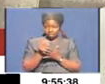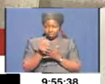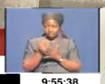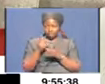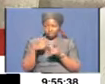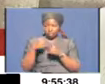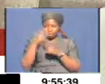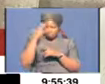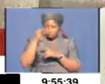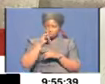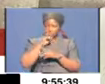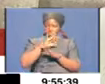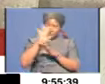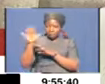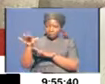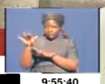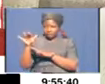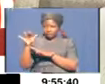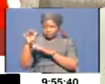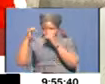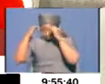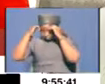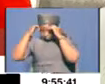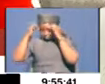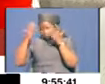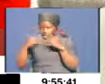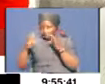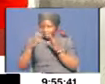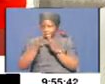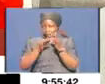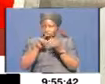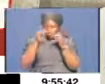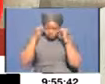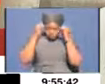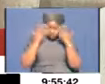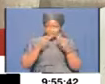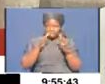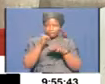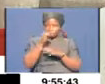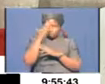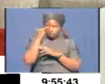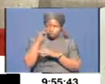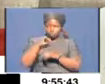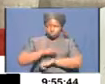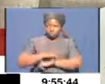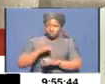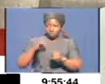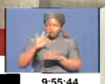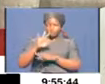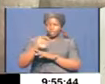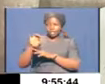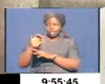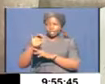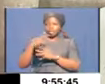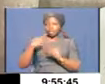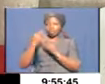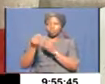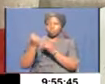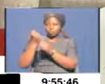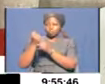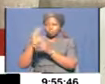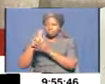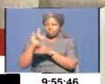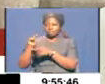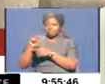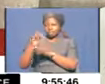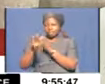go back and finish the school if you did not finish because of school fees? Yes. Go and do some training if you did not have the